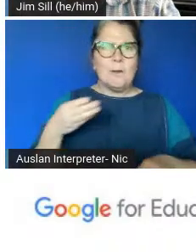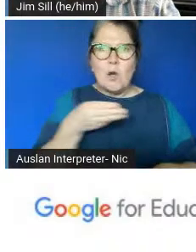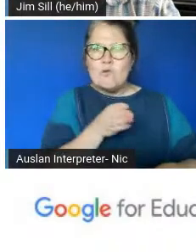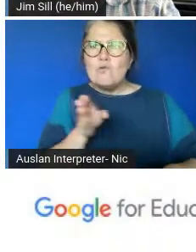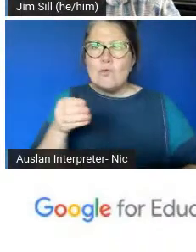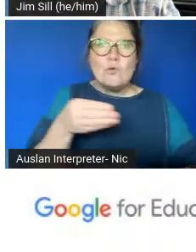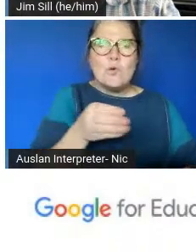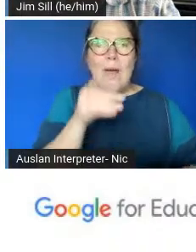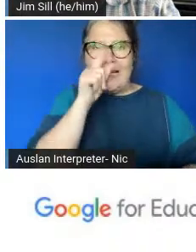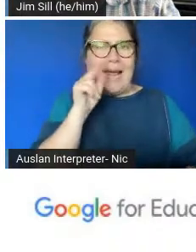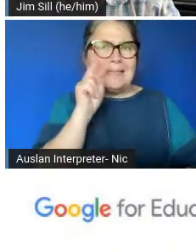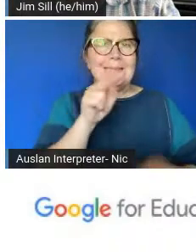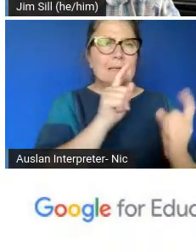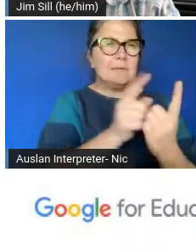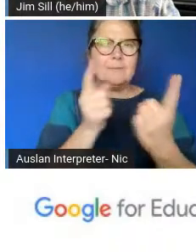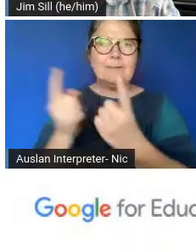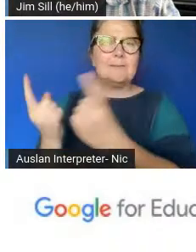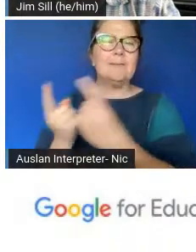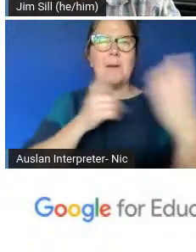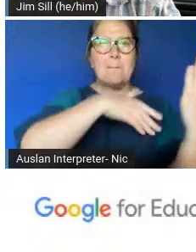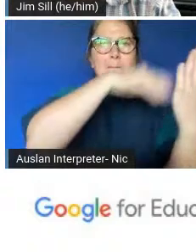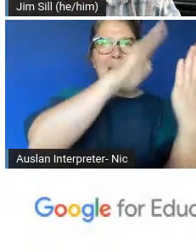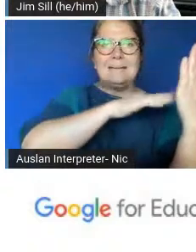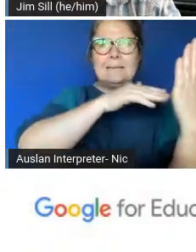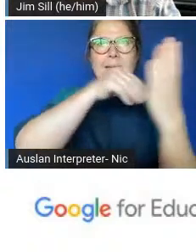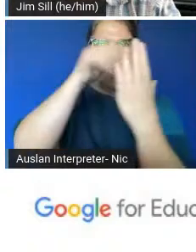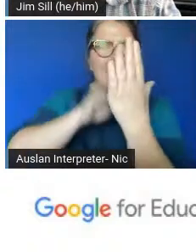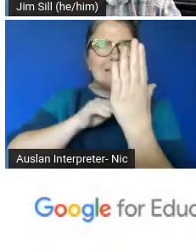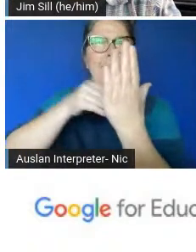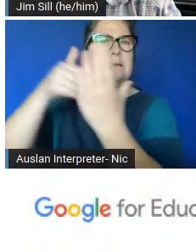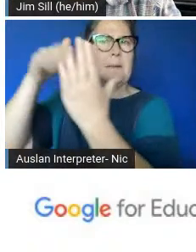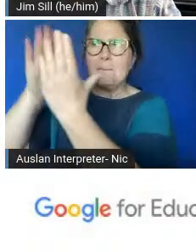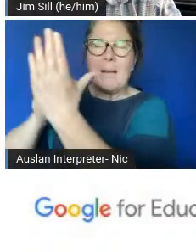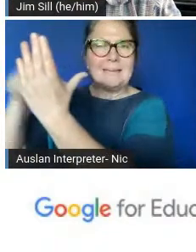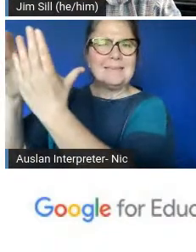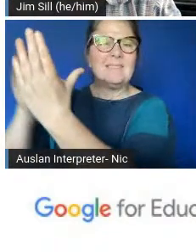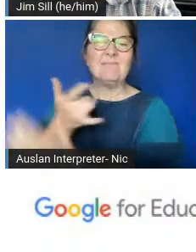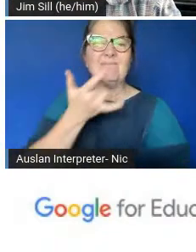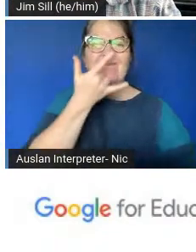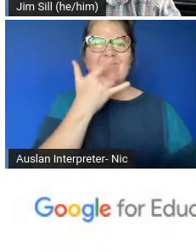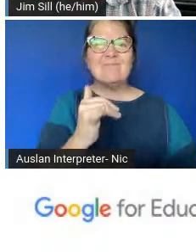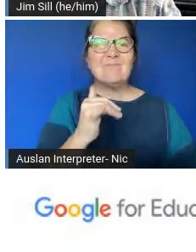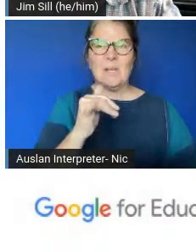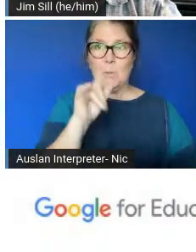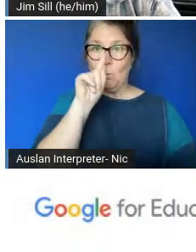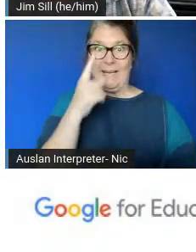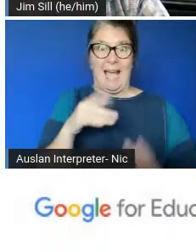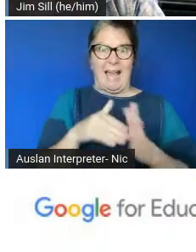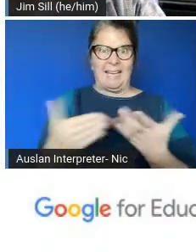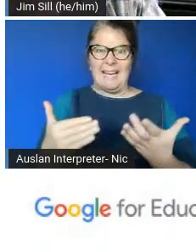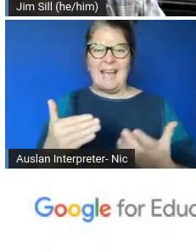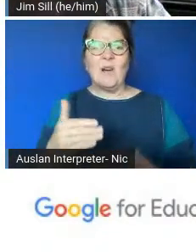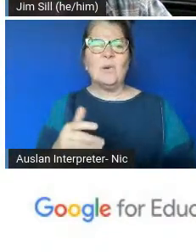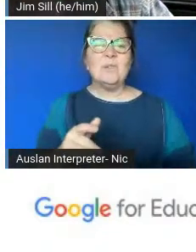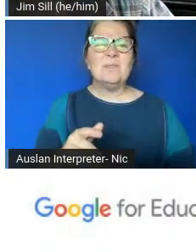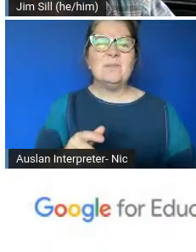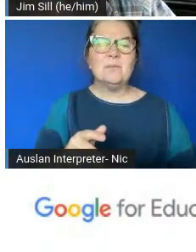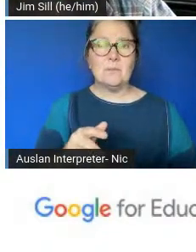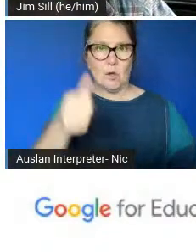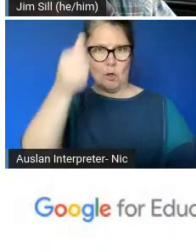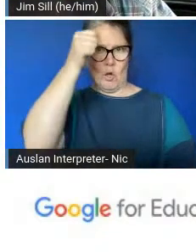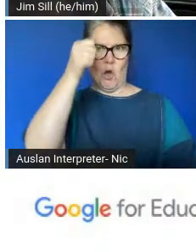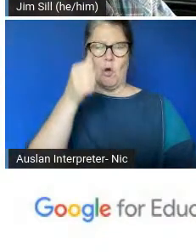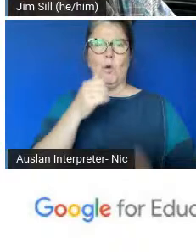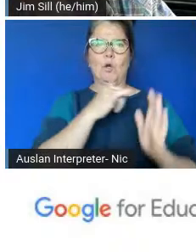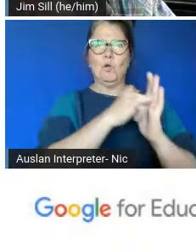are on the walls, it's as if we can't unfortunately right at this moment take kids to New York, but we can take them to